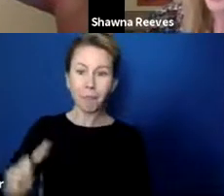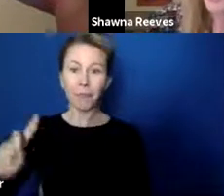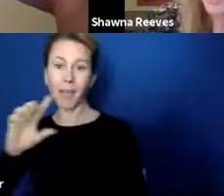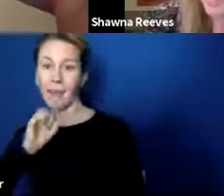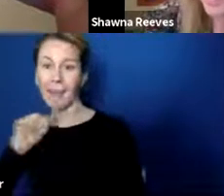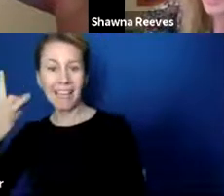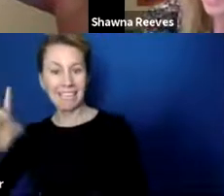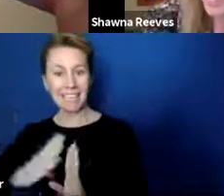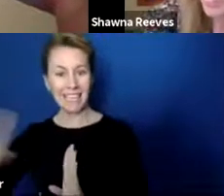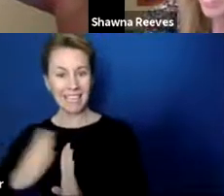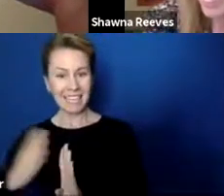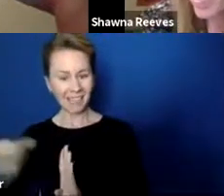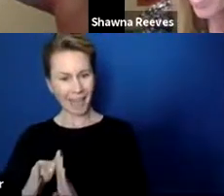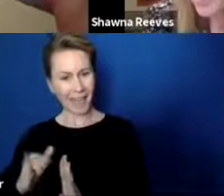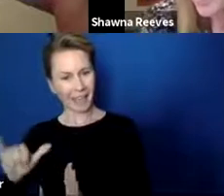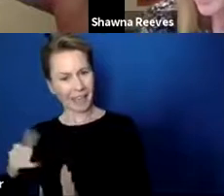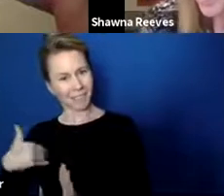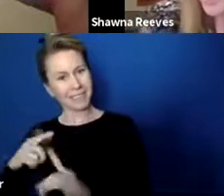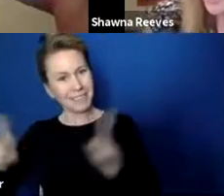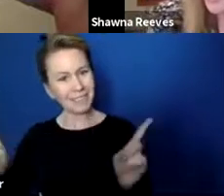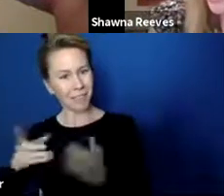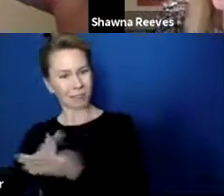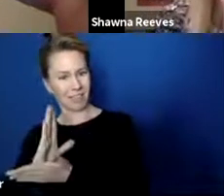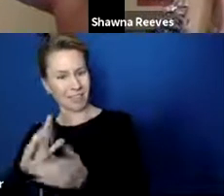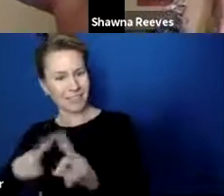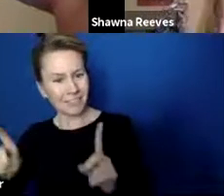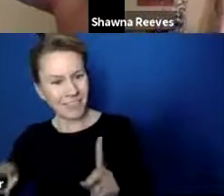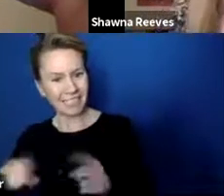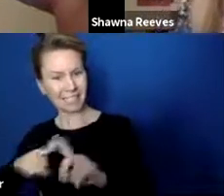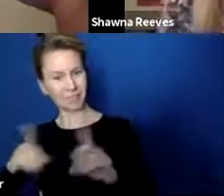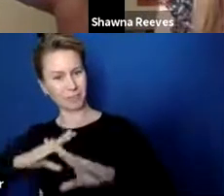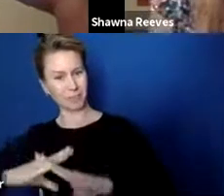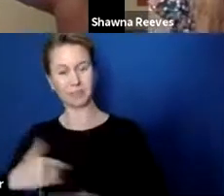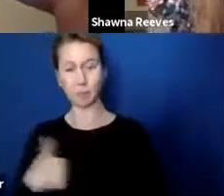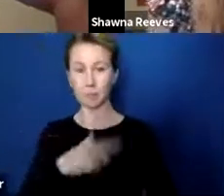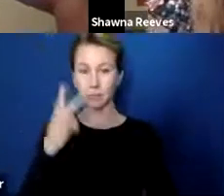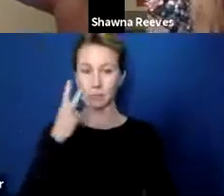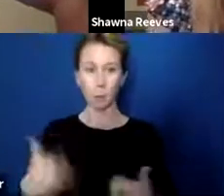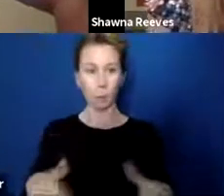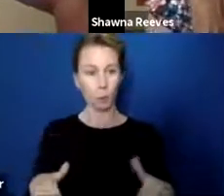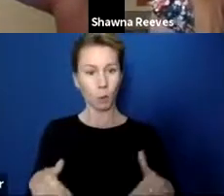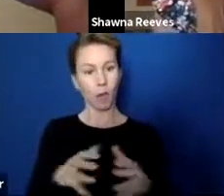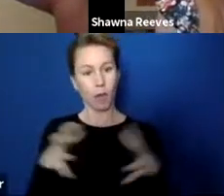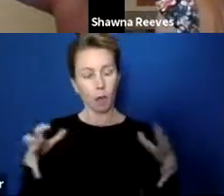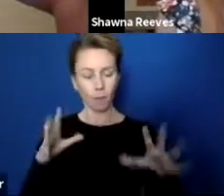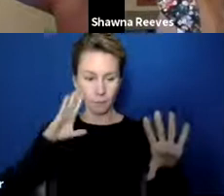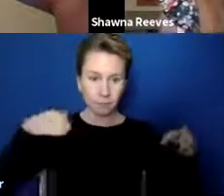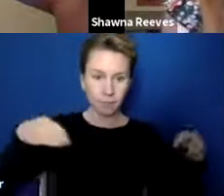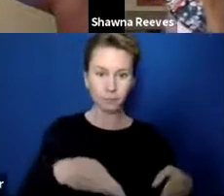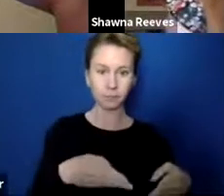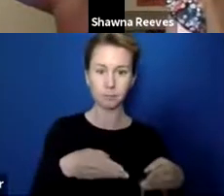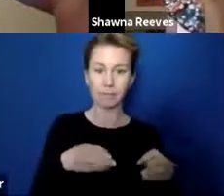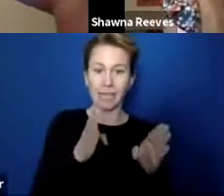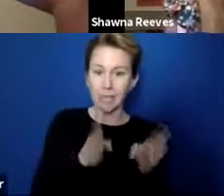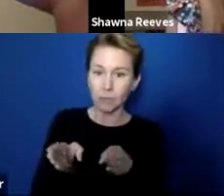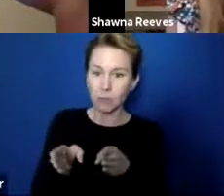distinct stage of life that has its own exciting things and hardships, just like it was for me to be 0 to 18, right? There were some really fun things